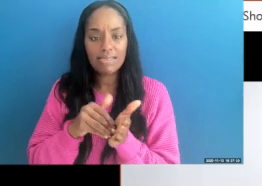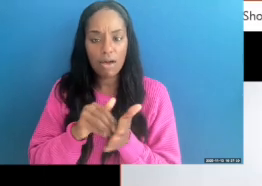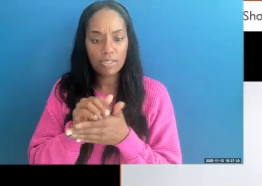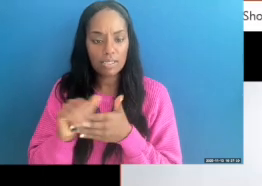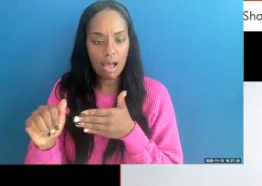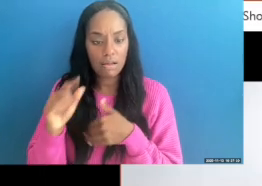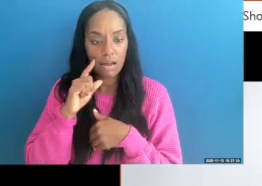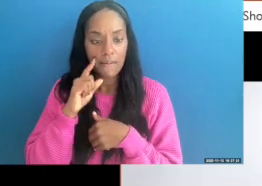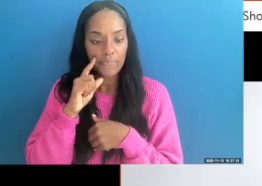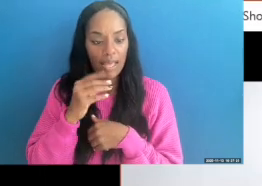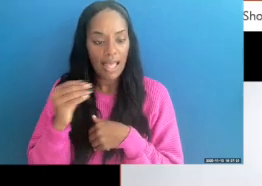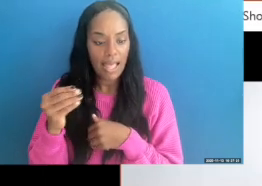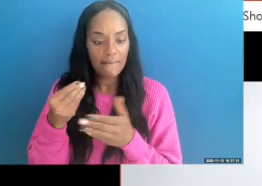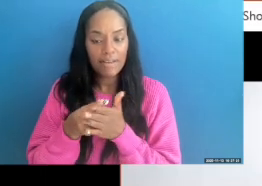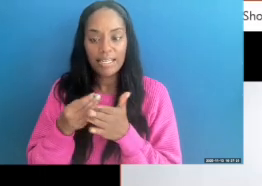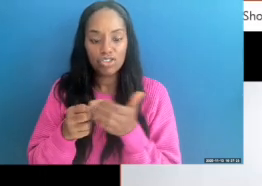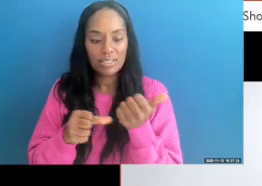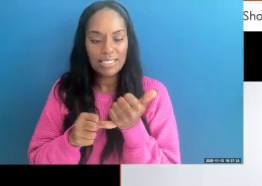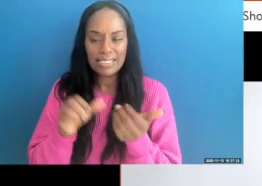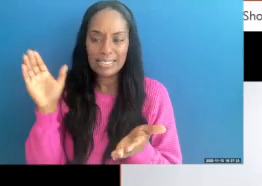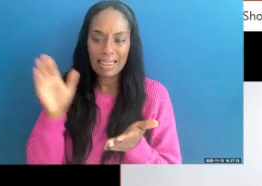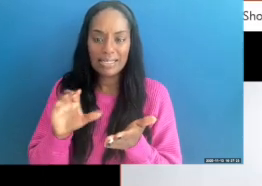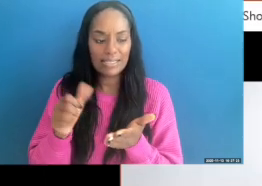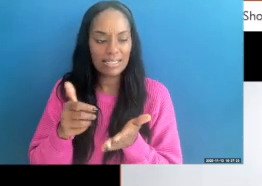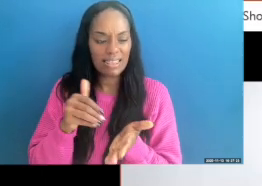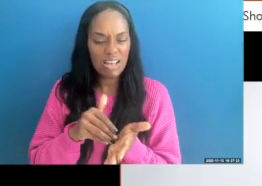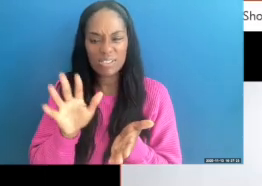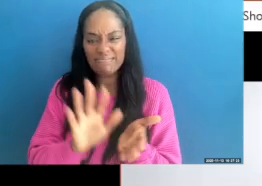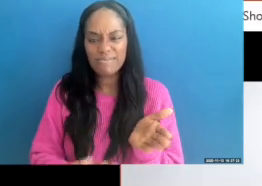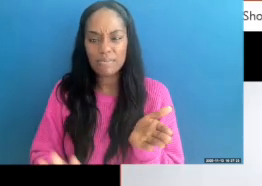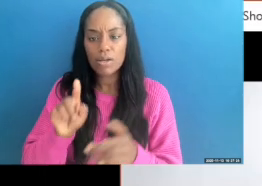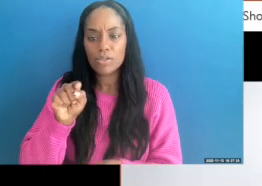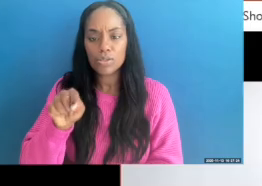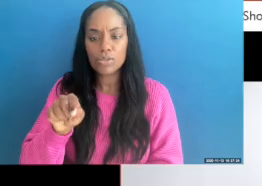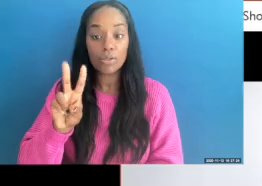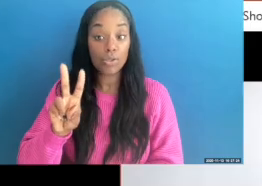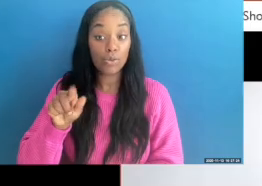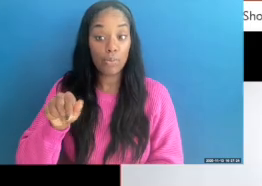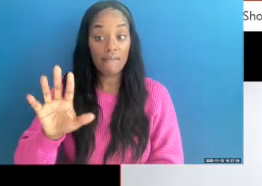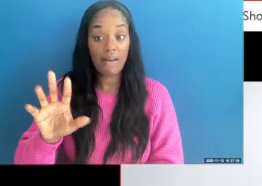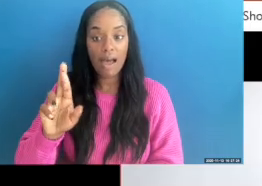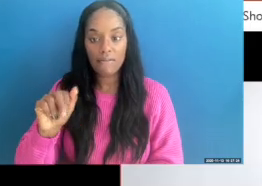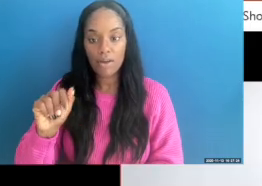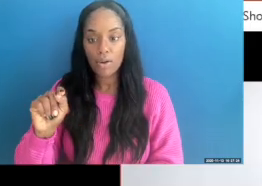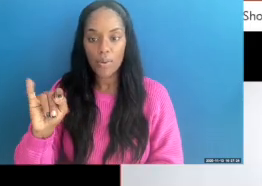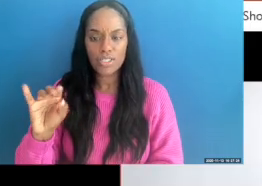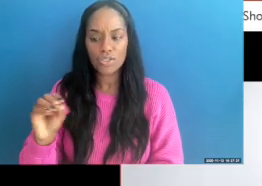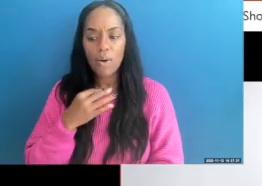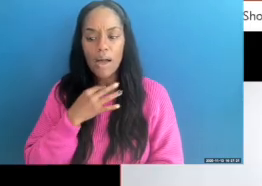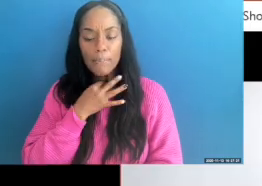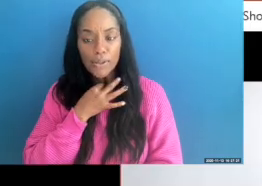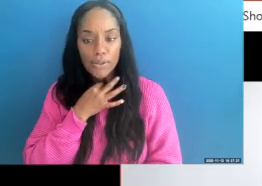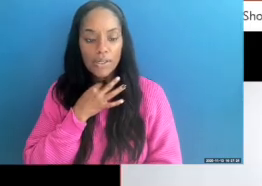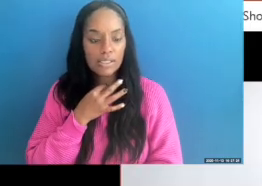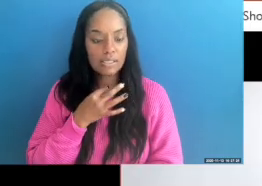over $30,000, and for financing assistance is less than 10,000. It's about a 2.5 ratio.